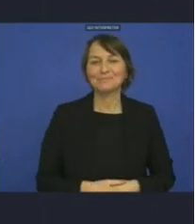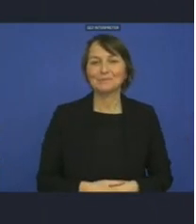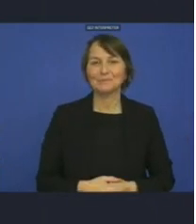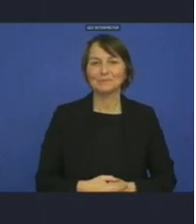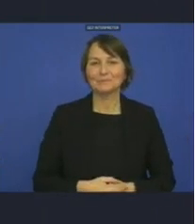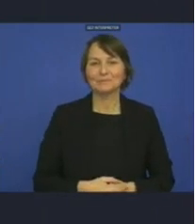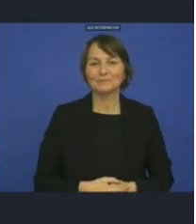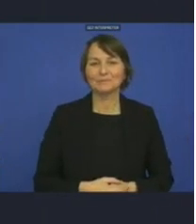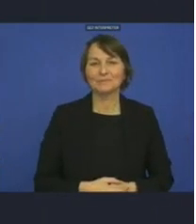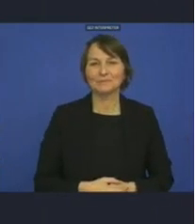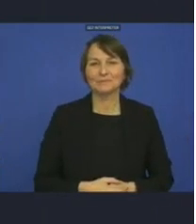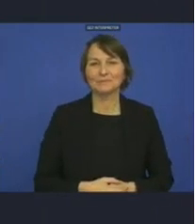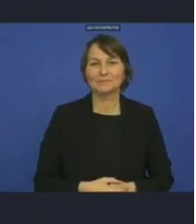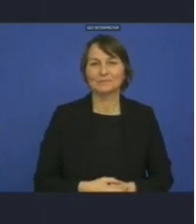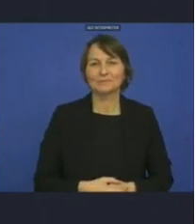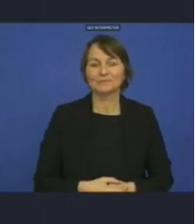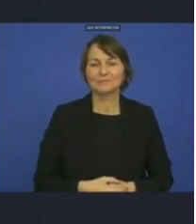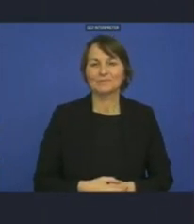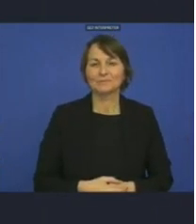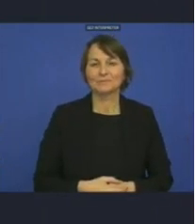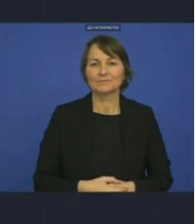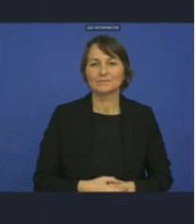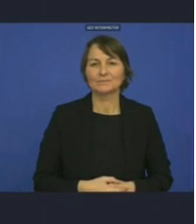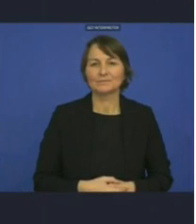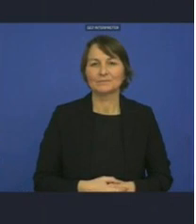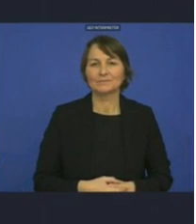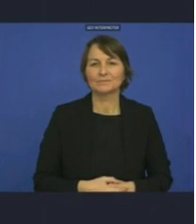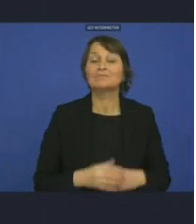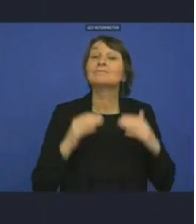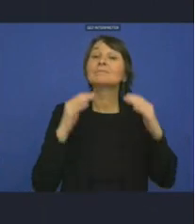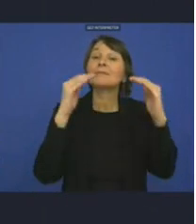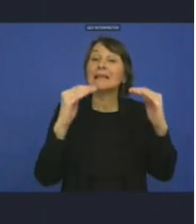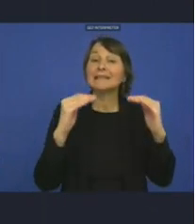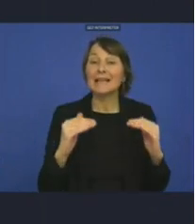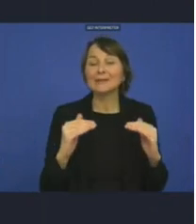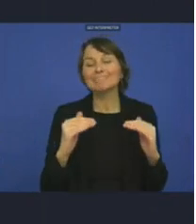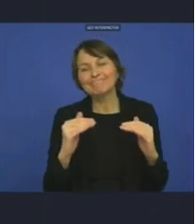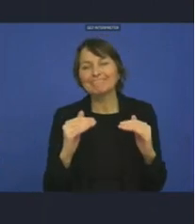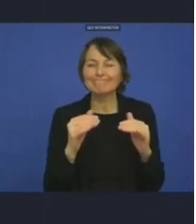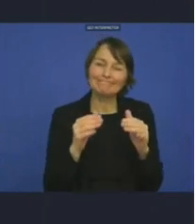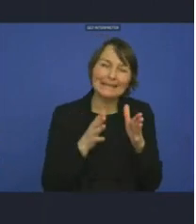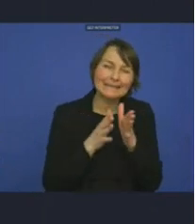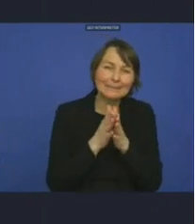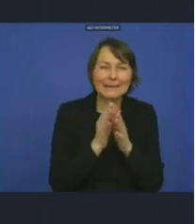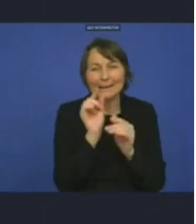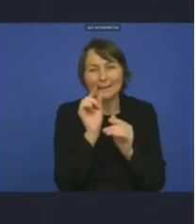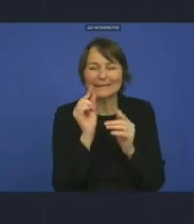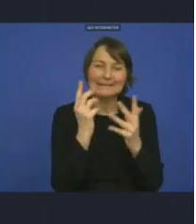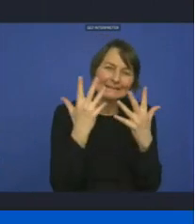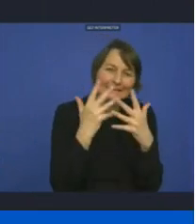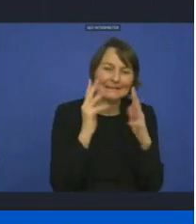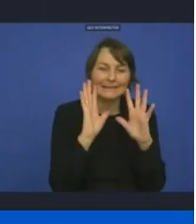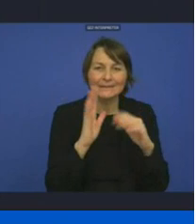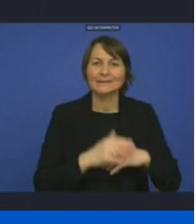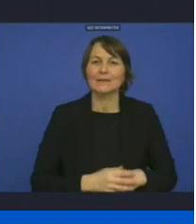to probably the most complicated part, that is about what a pledge is